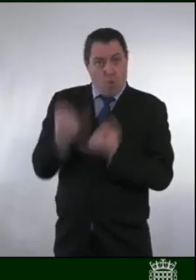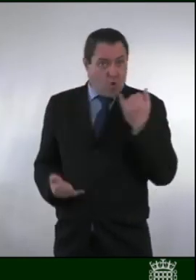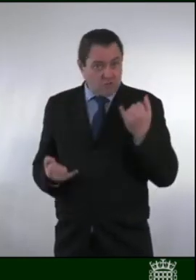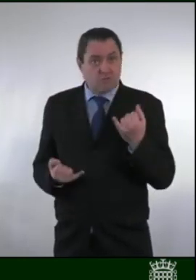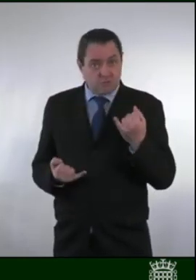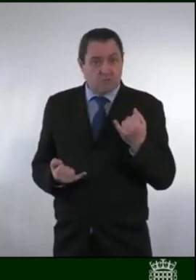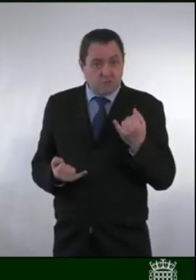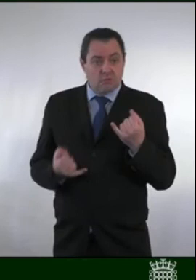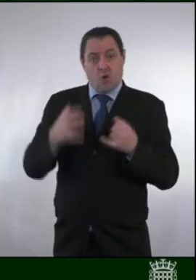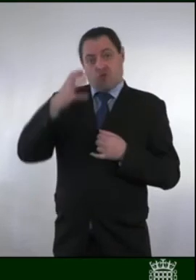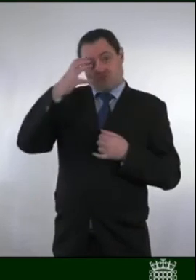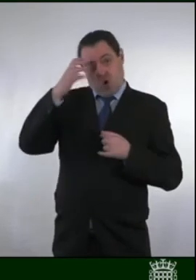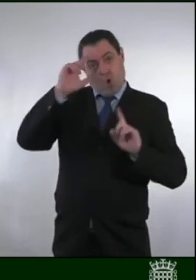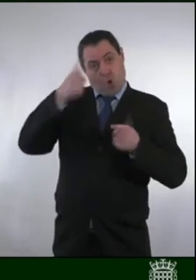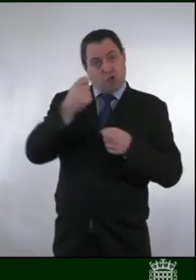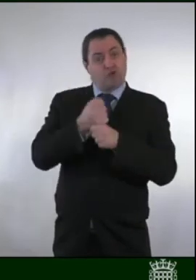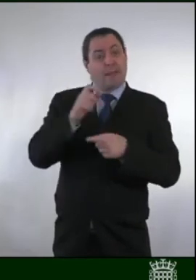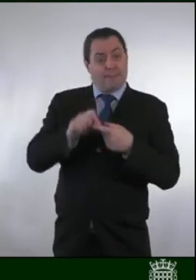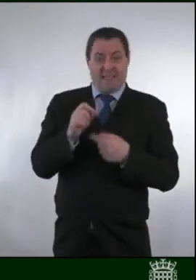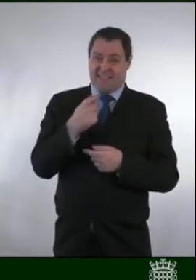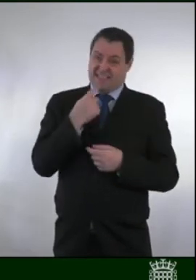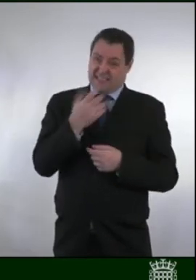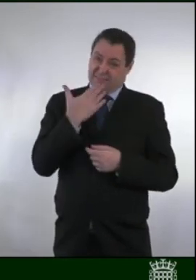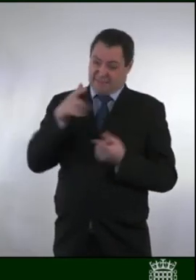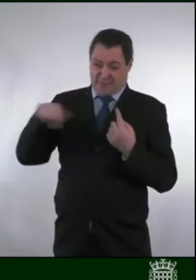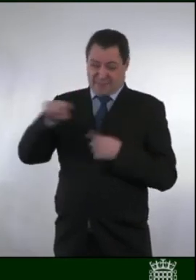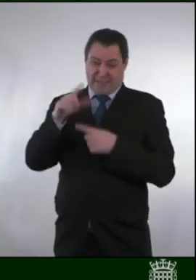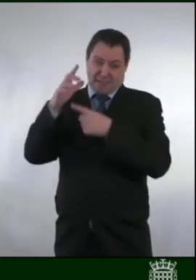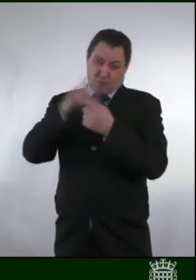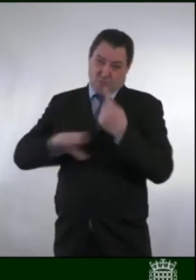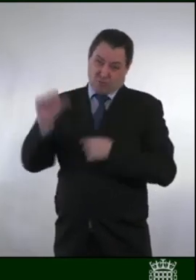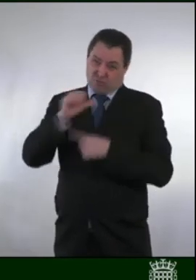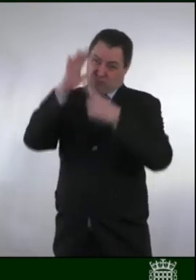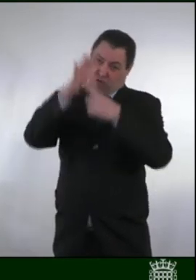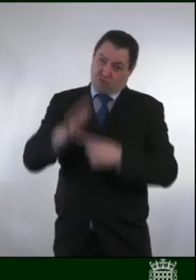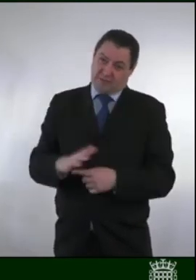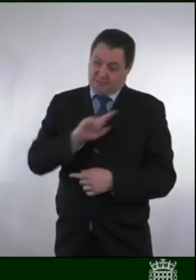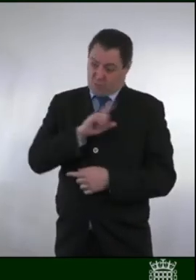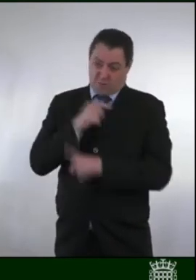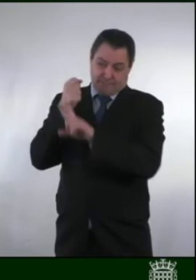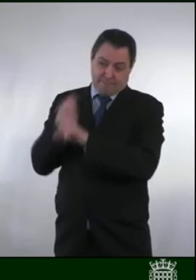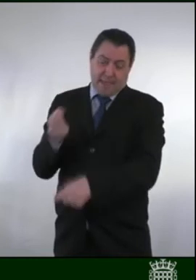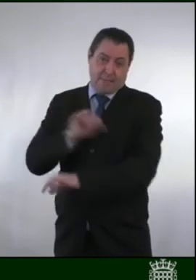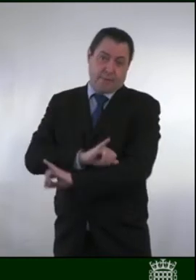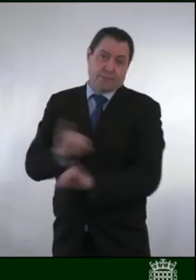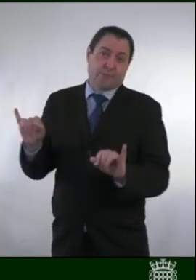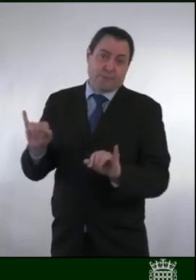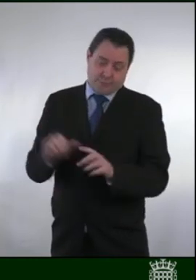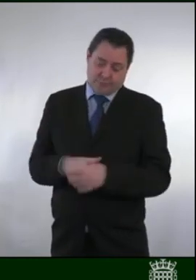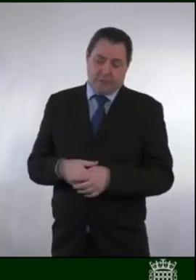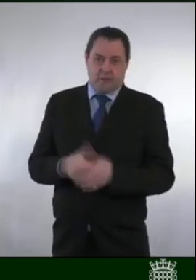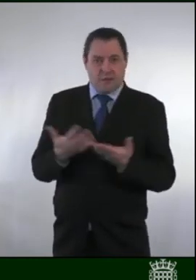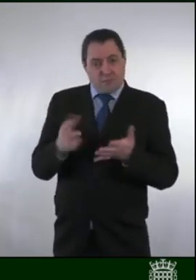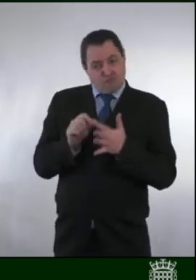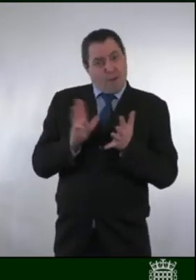The Royal College of GPs have even requested these communities be prioritised for vaccine rollout. Will the Prime Minister